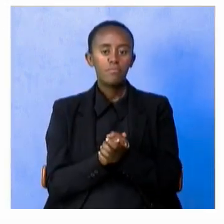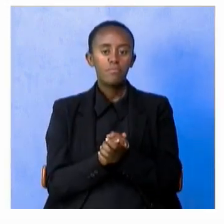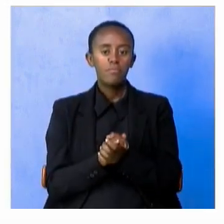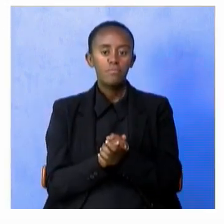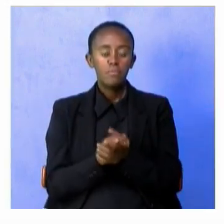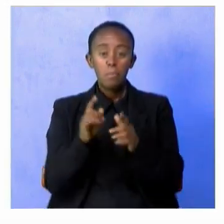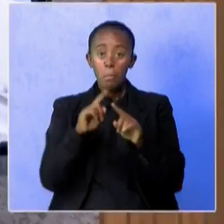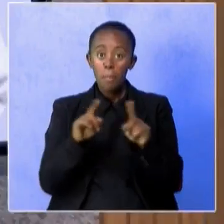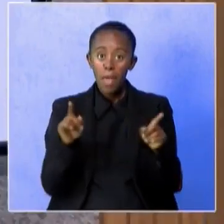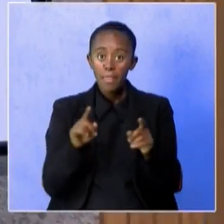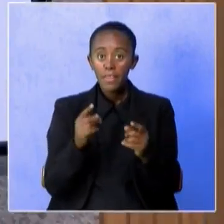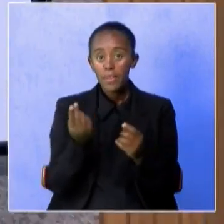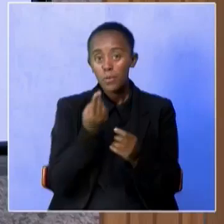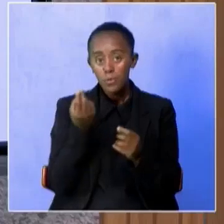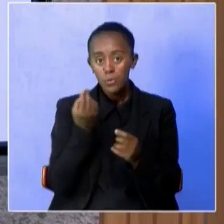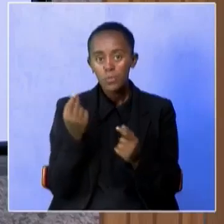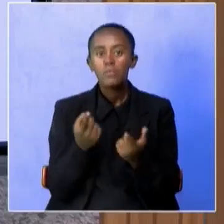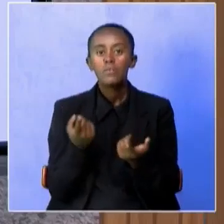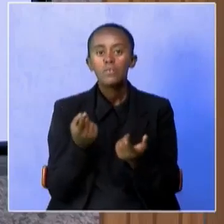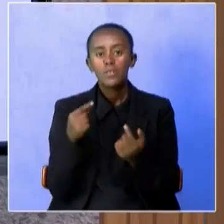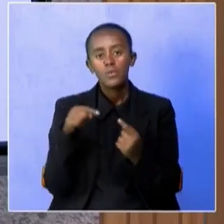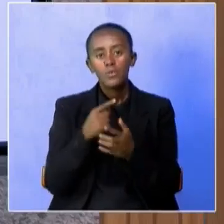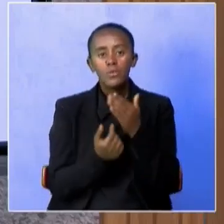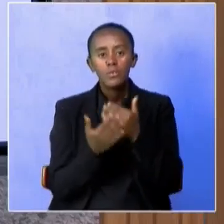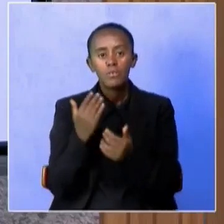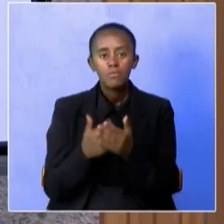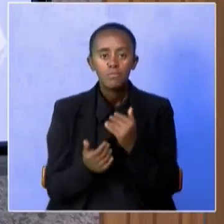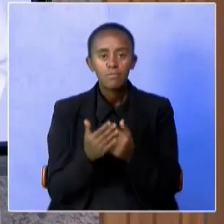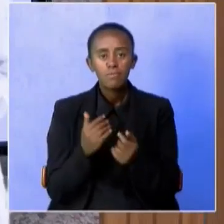another one, but we use it to talk about what?